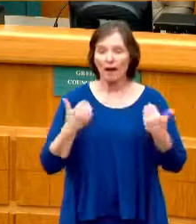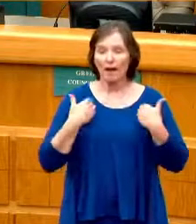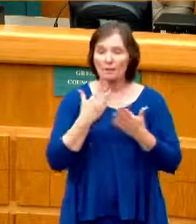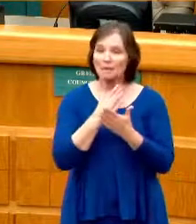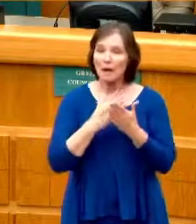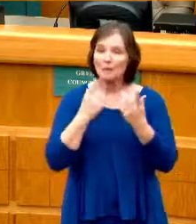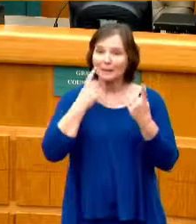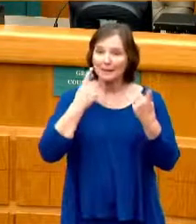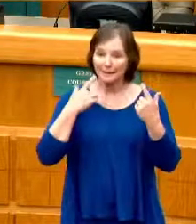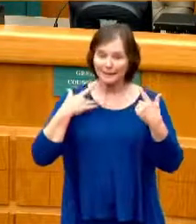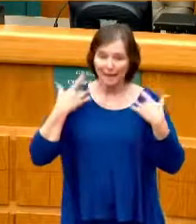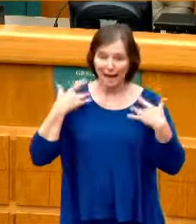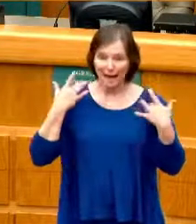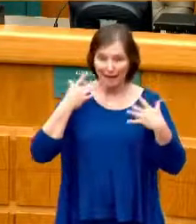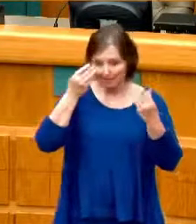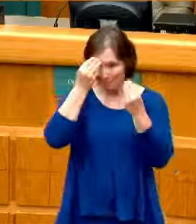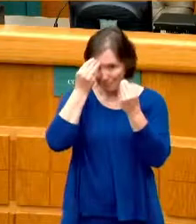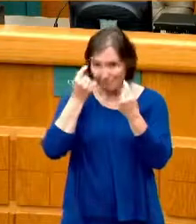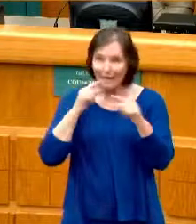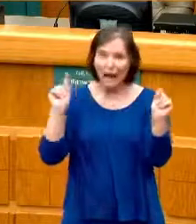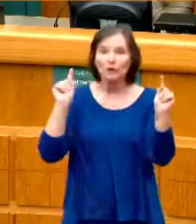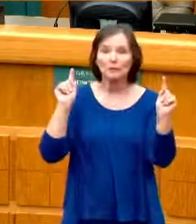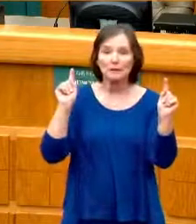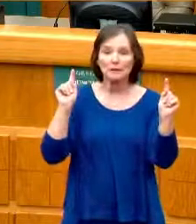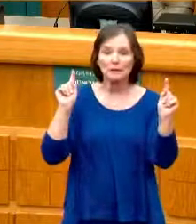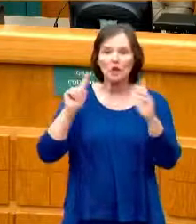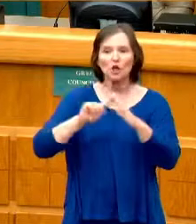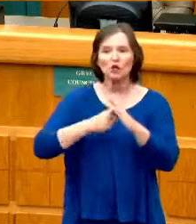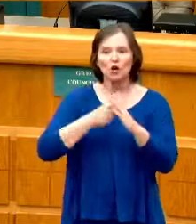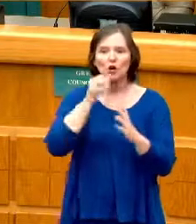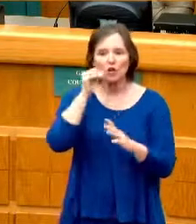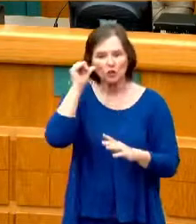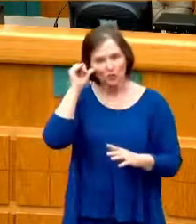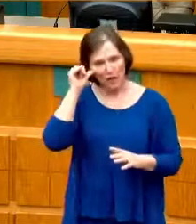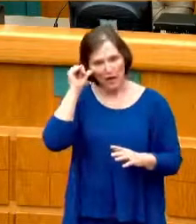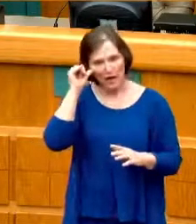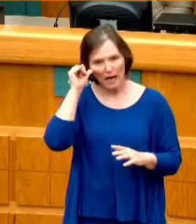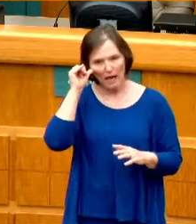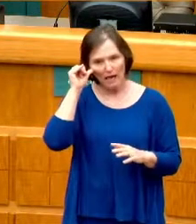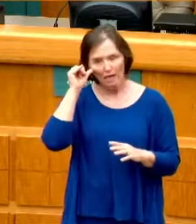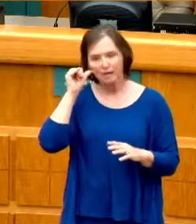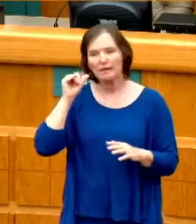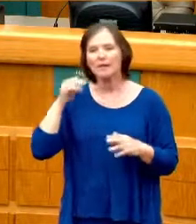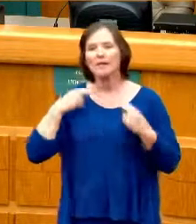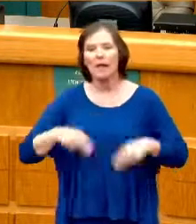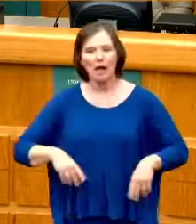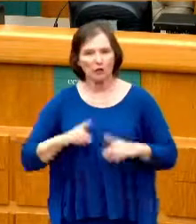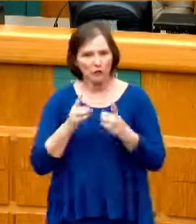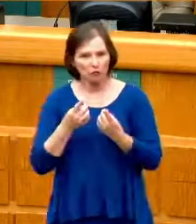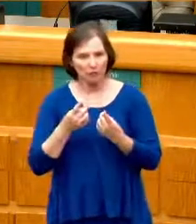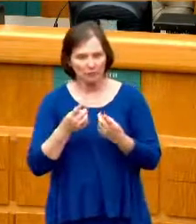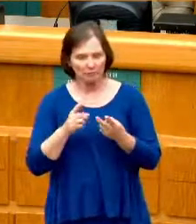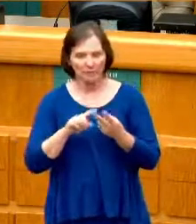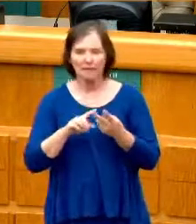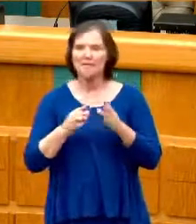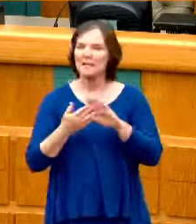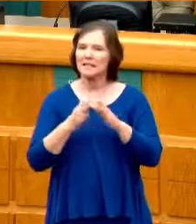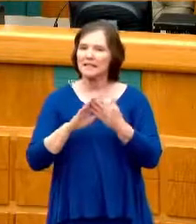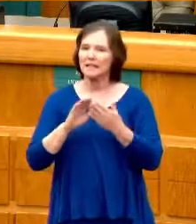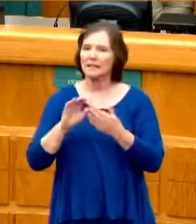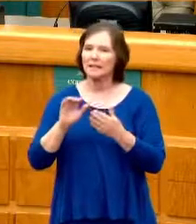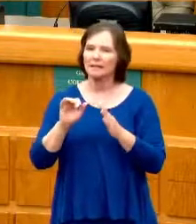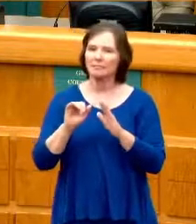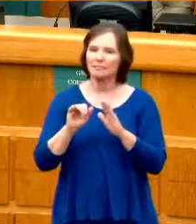news, though. As of yesterday, the health district, along, of course, with our IT staff, the city's IT staff, and other volunteers,